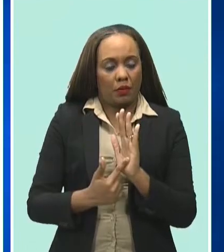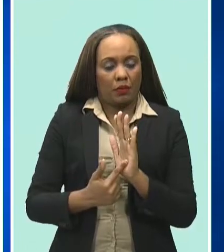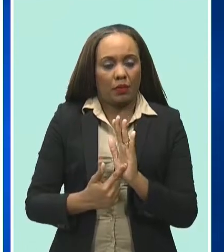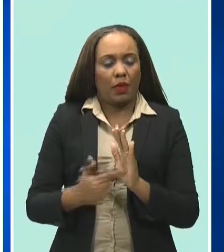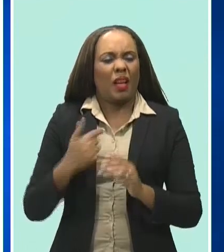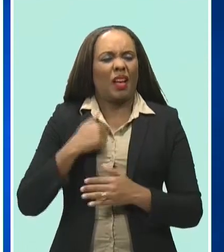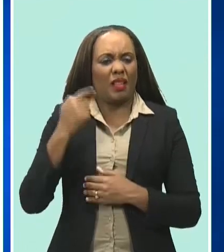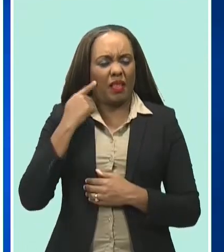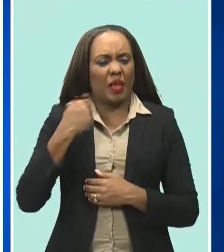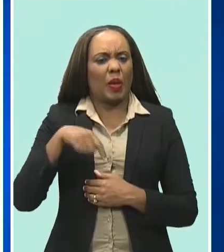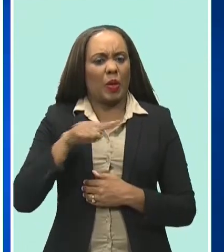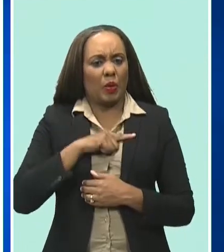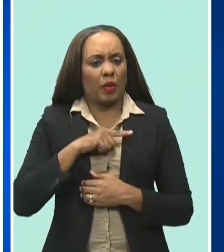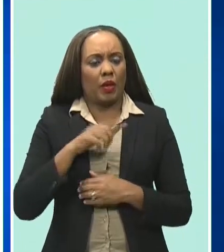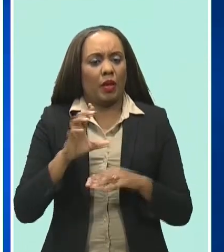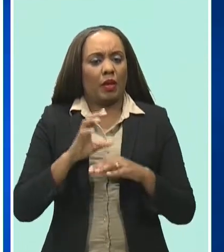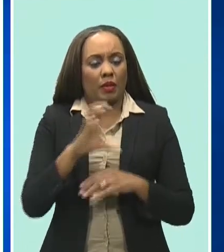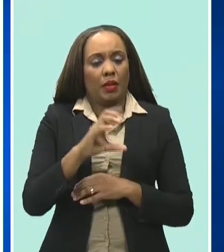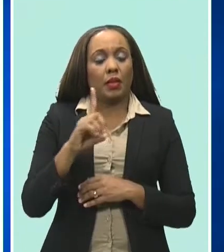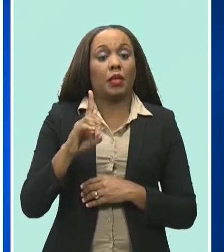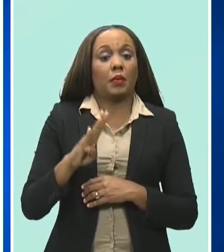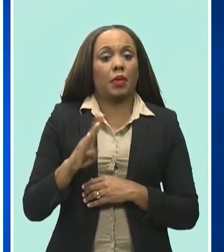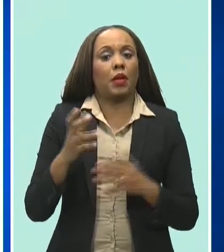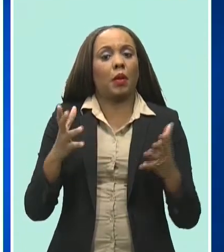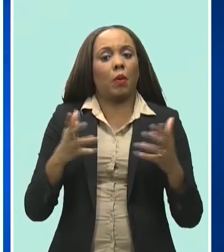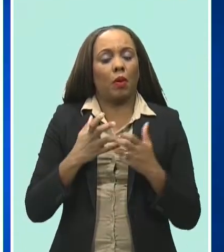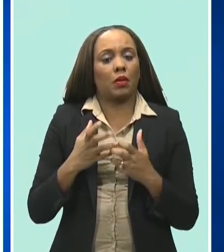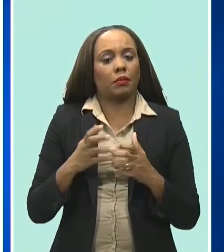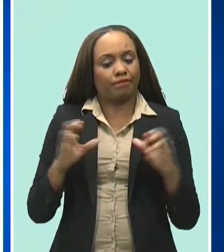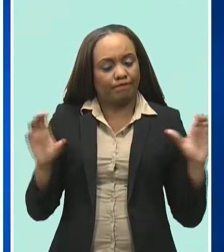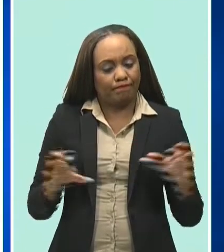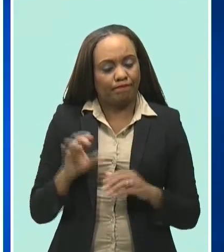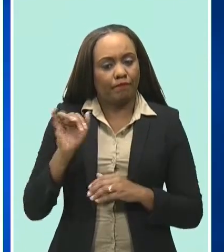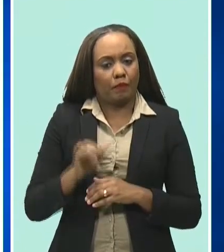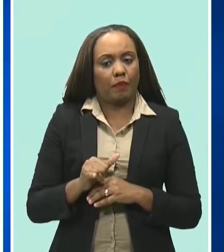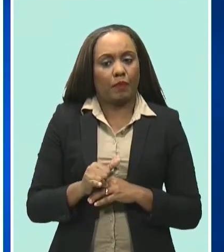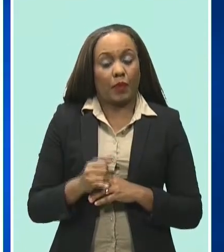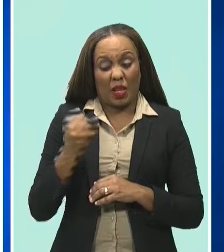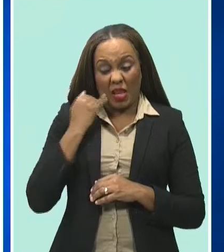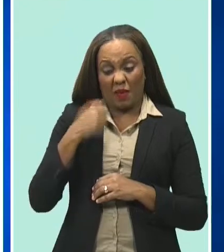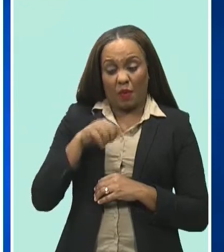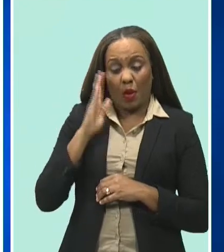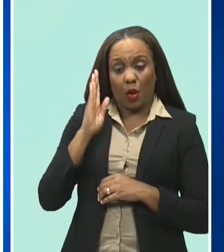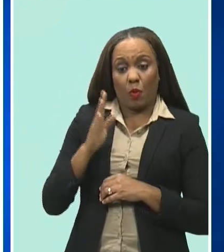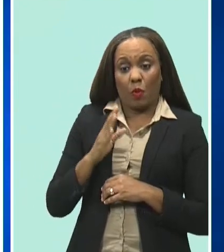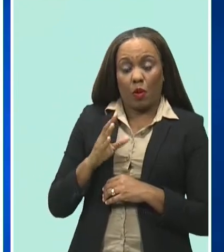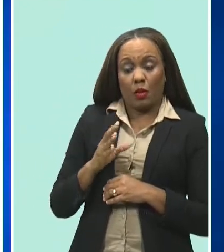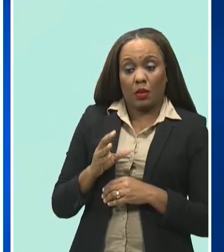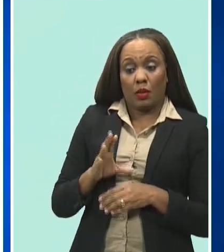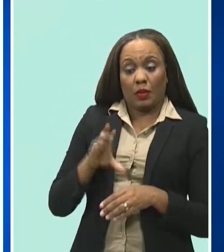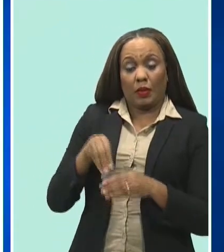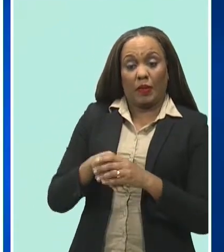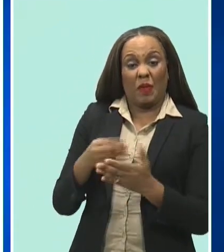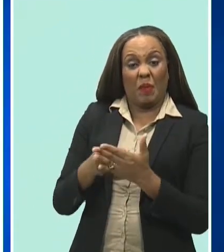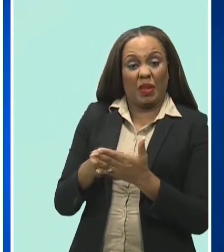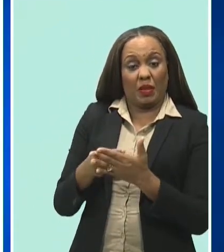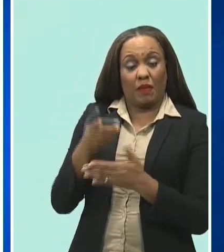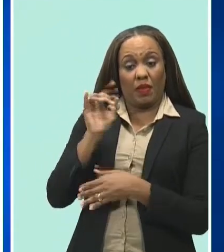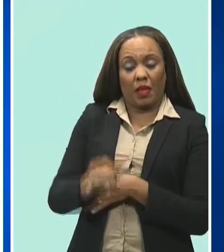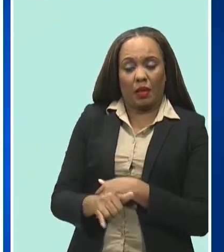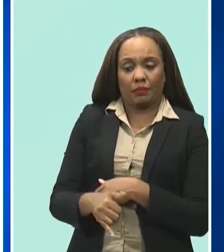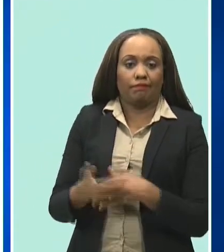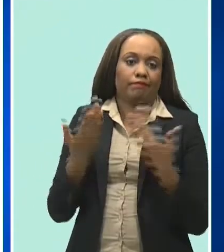would want to take at the Caribbean Development Bank. As to whether we finance the development of that industry or not,